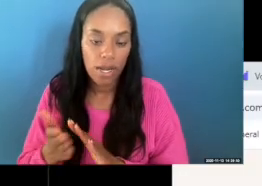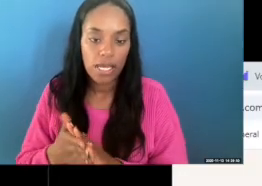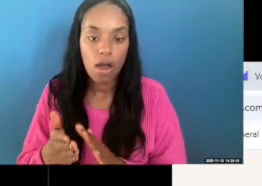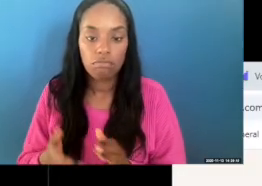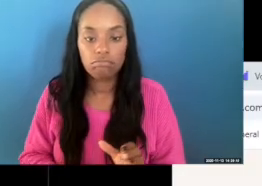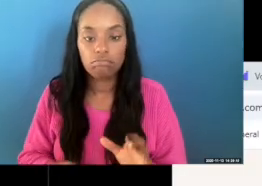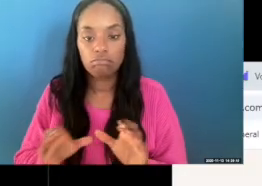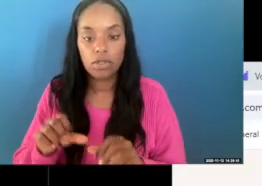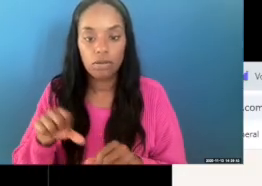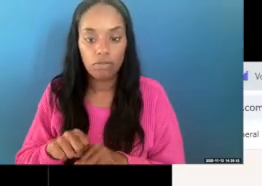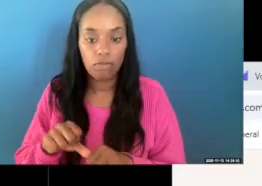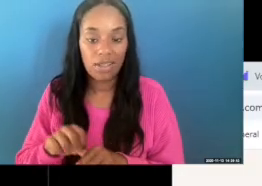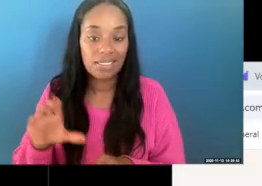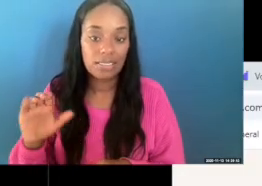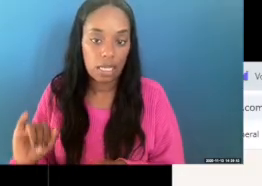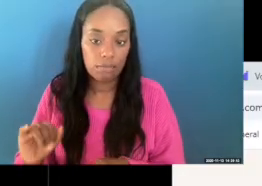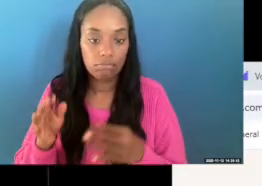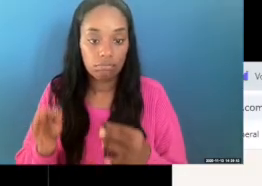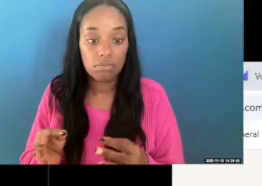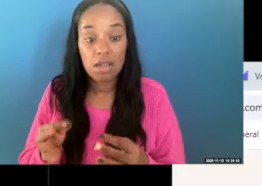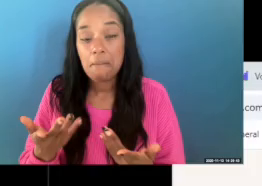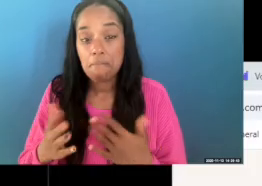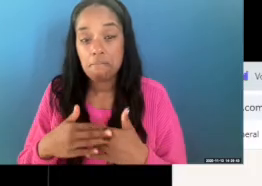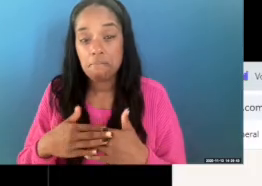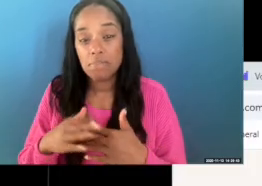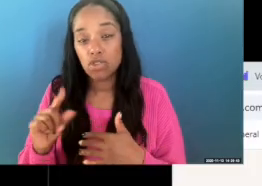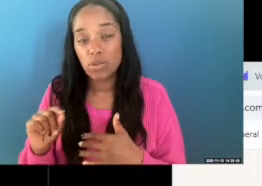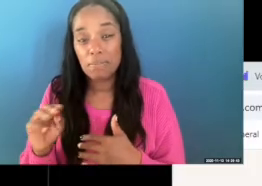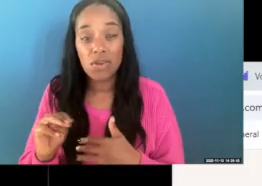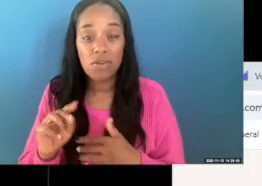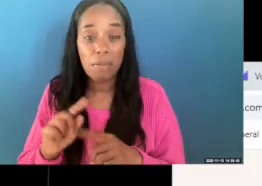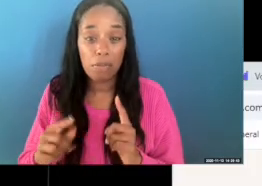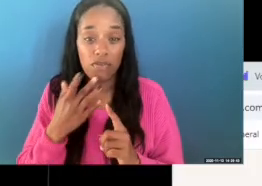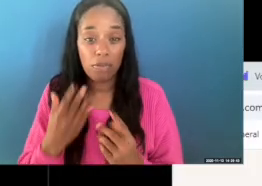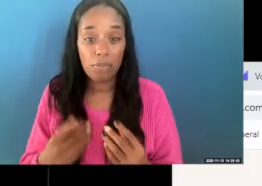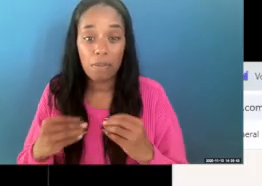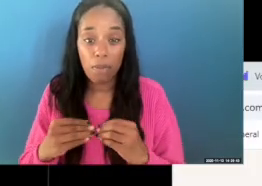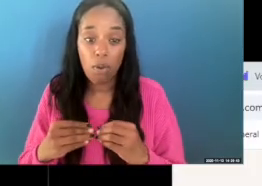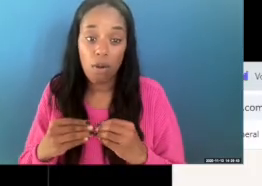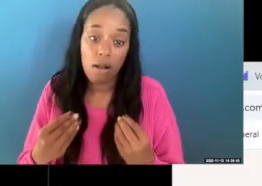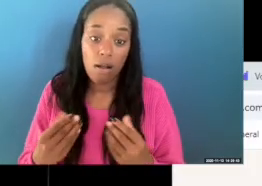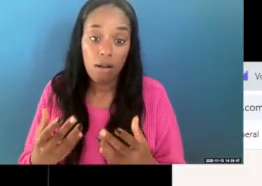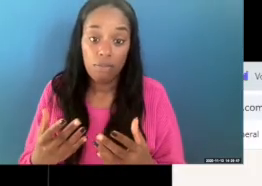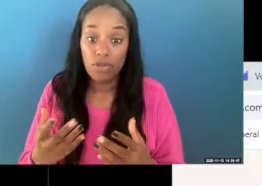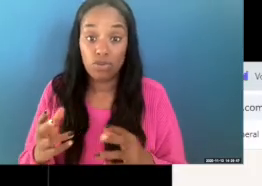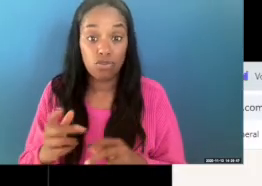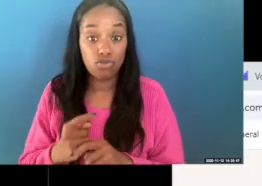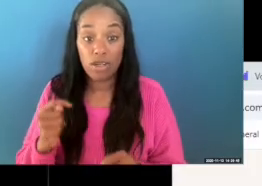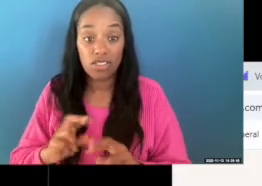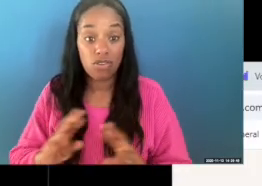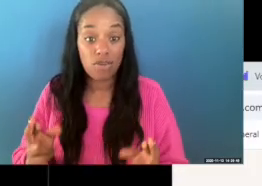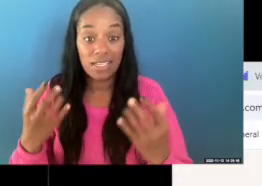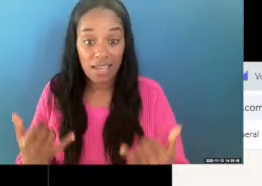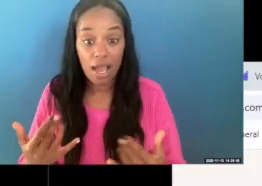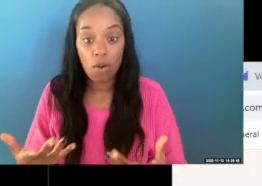low NOx trucks operated on renewable fuel. Low NOx trucks mean at least a 50 milligram or cleaner standard, operated on a renewable fuel to maybe